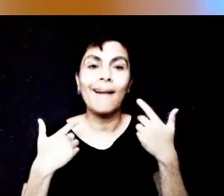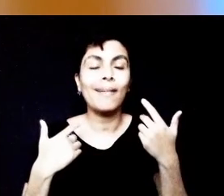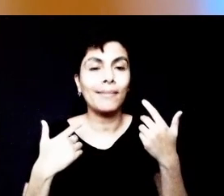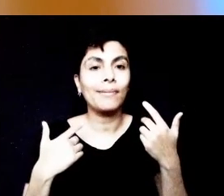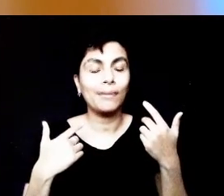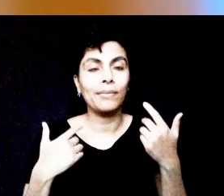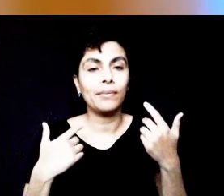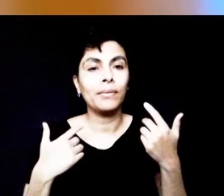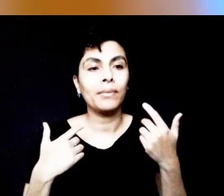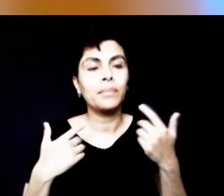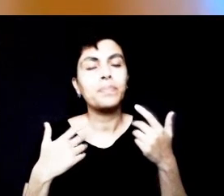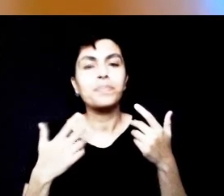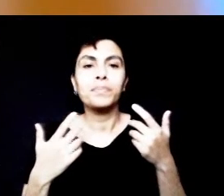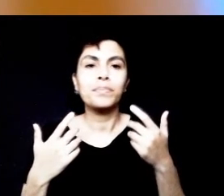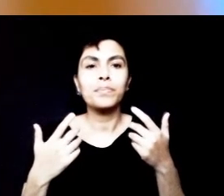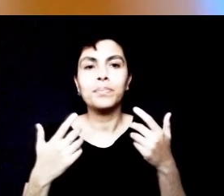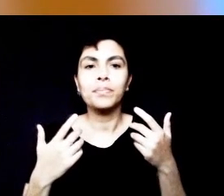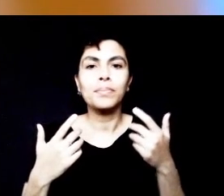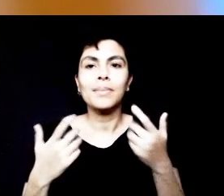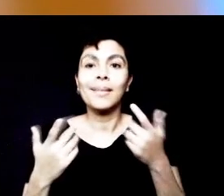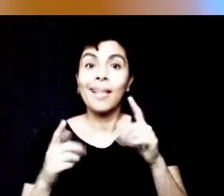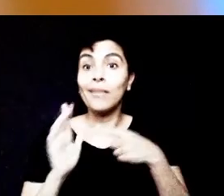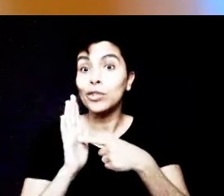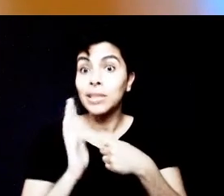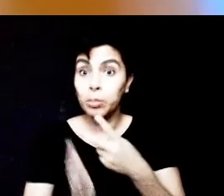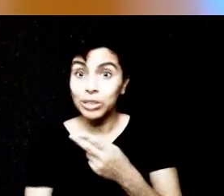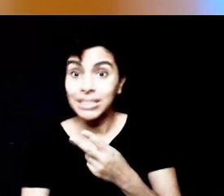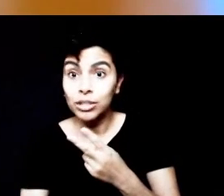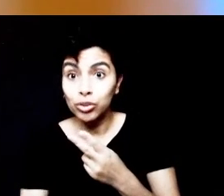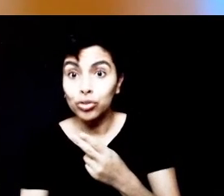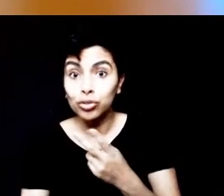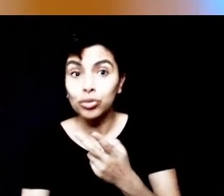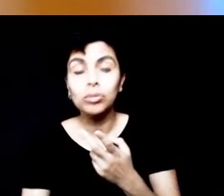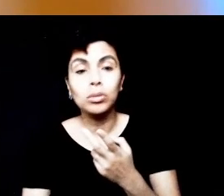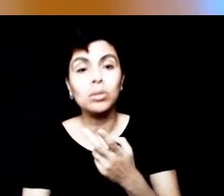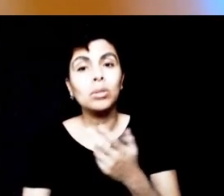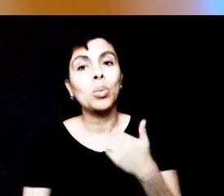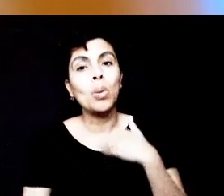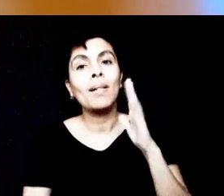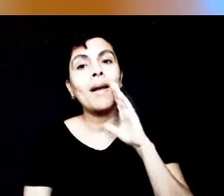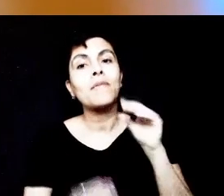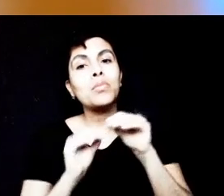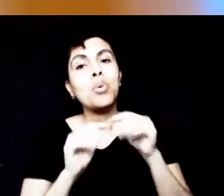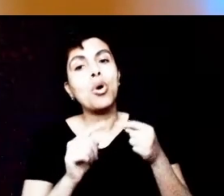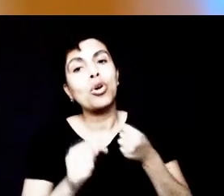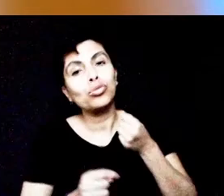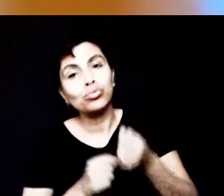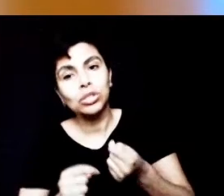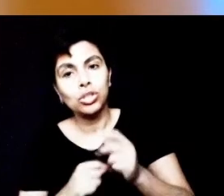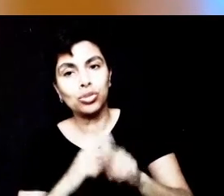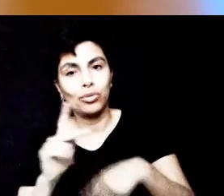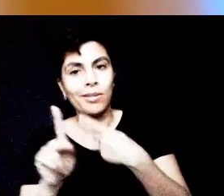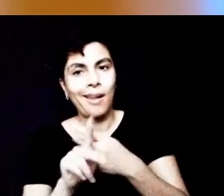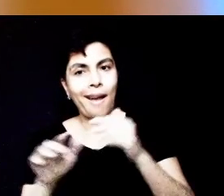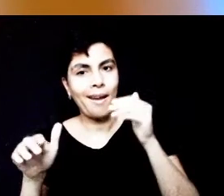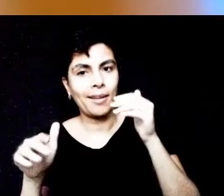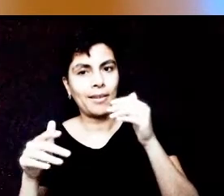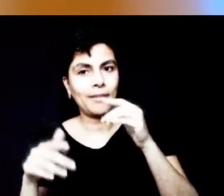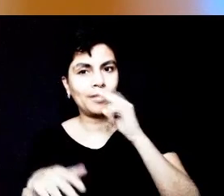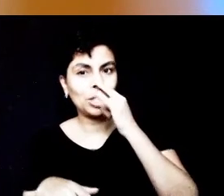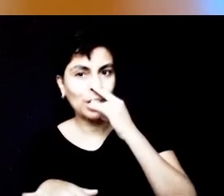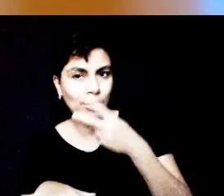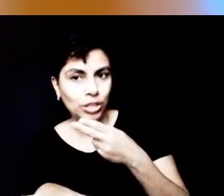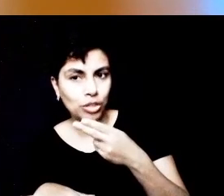that we have, even within the same type of tool, like scissors. We might have more traditional